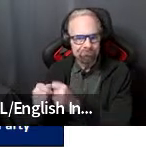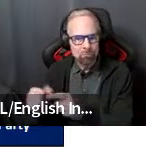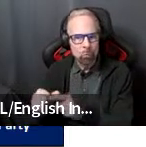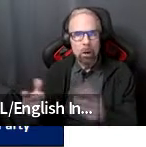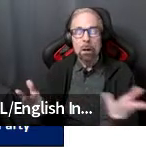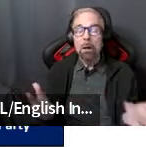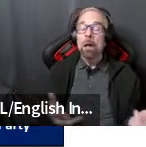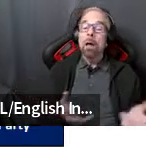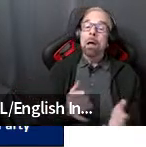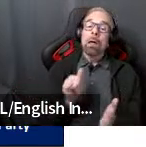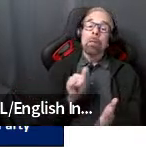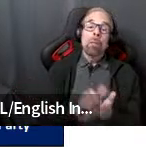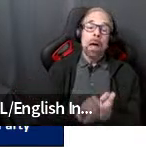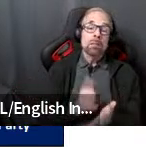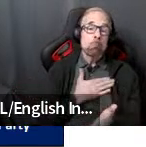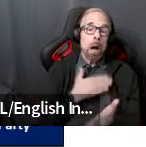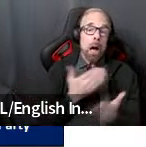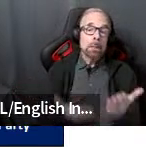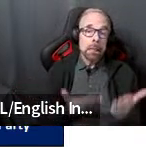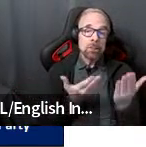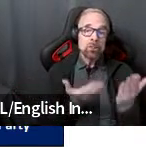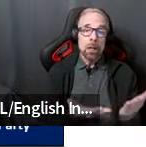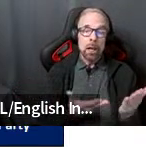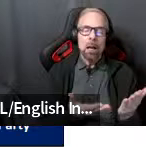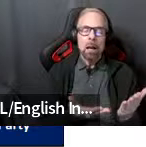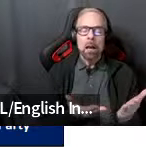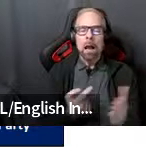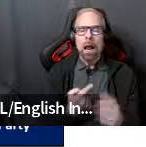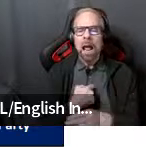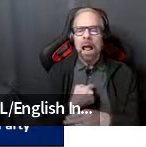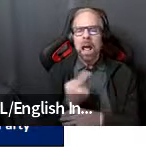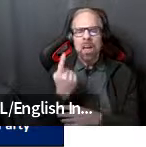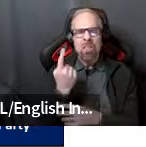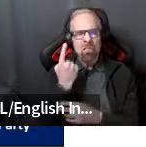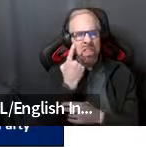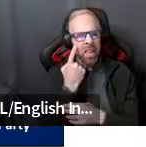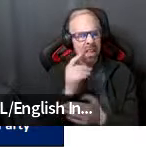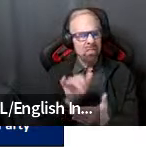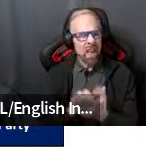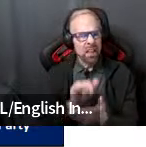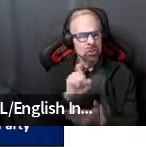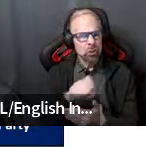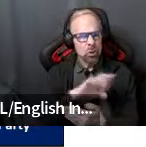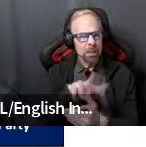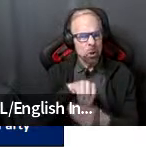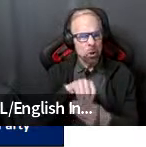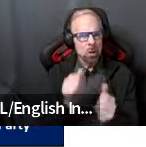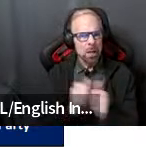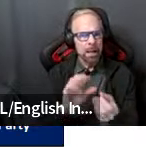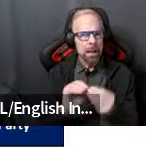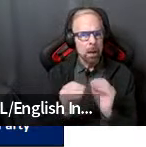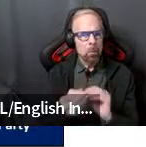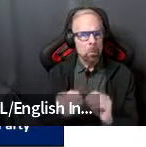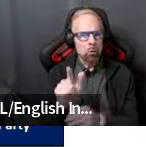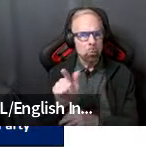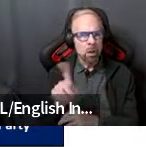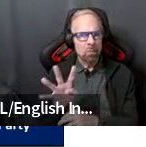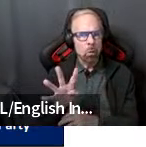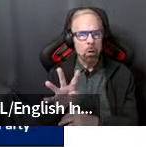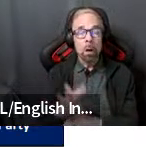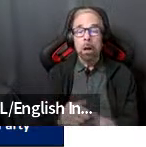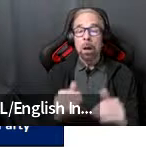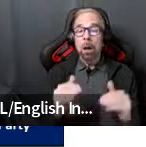So that would be my suggestion there I think it goes in 24. And then similarly,